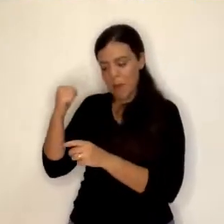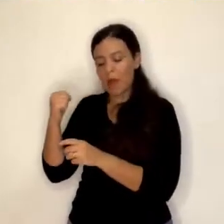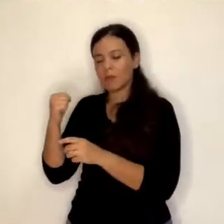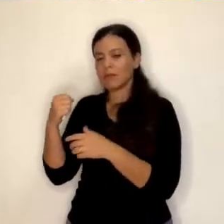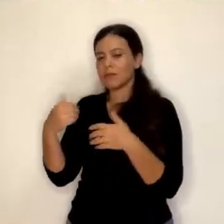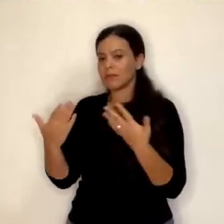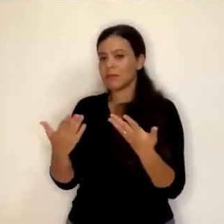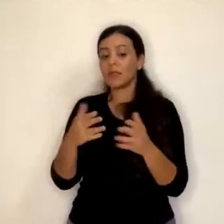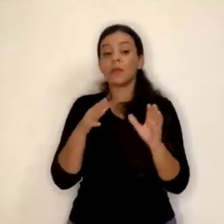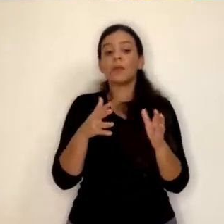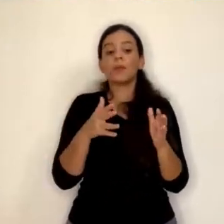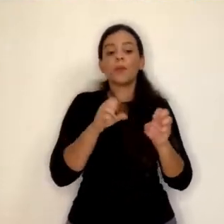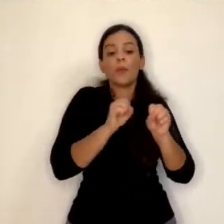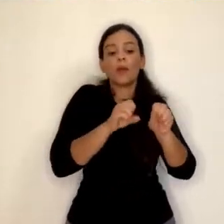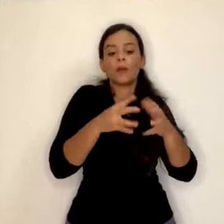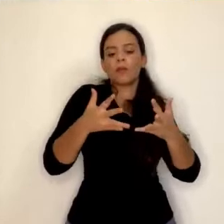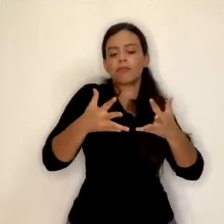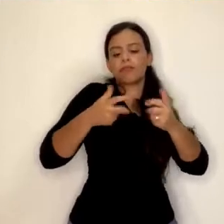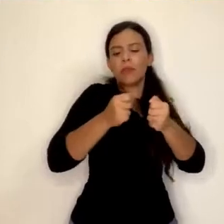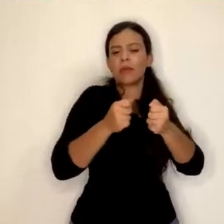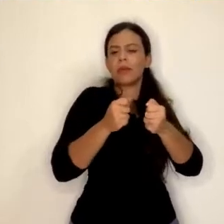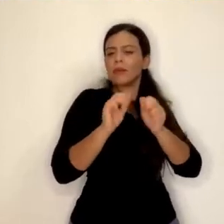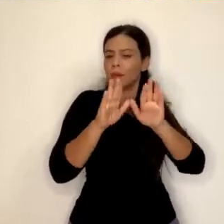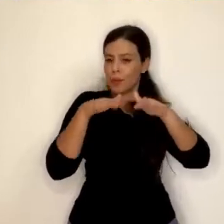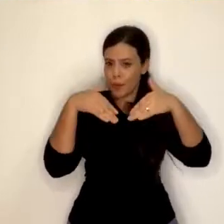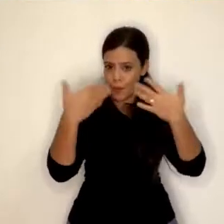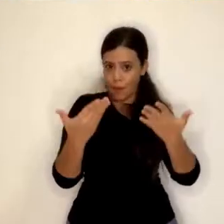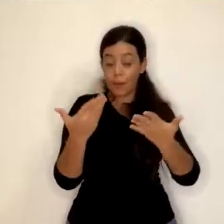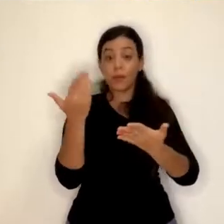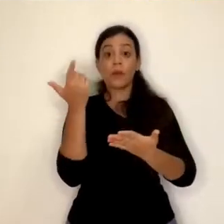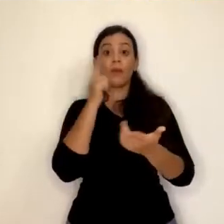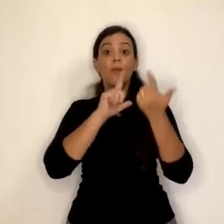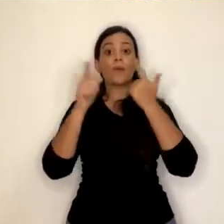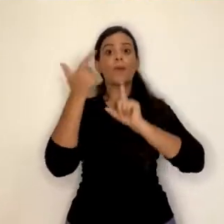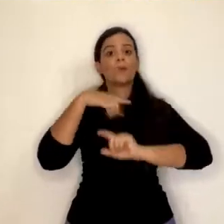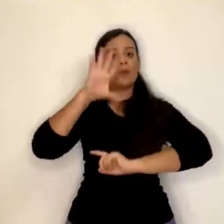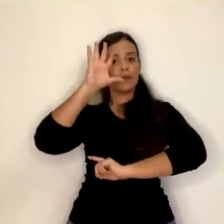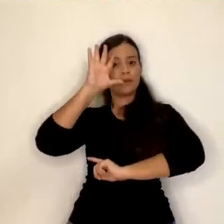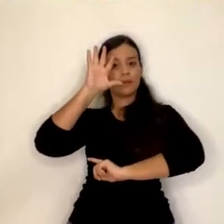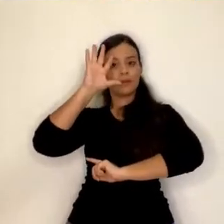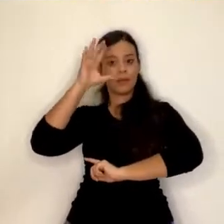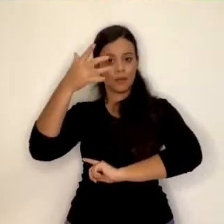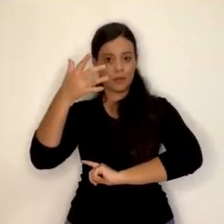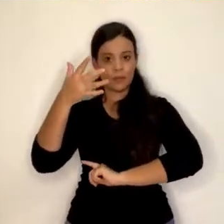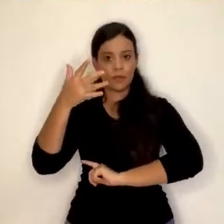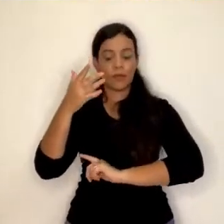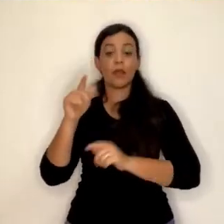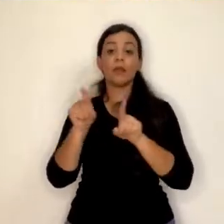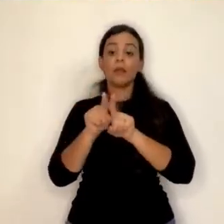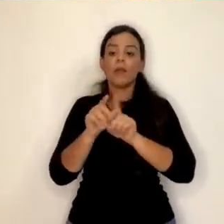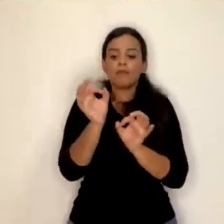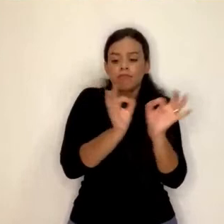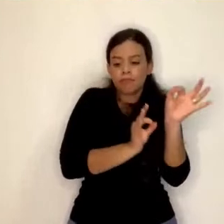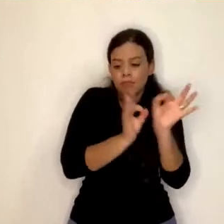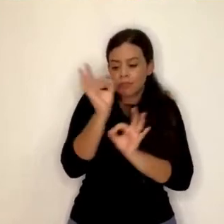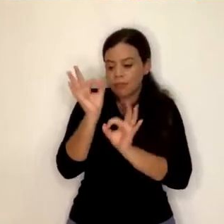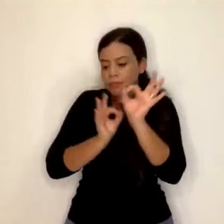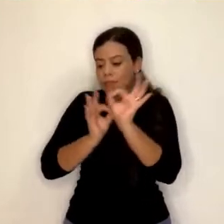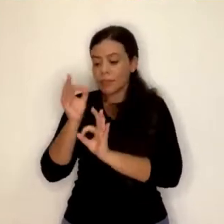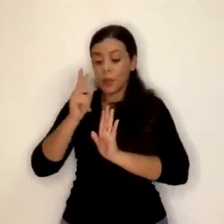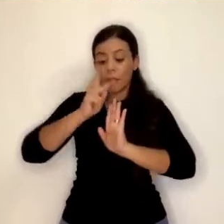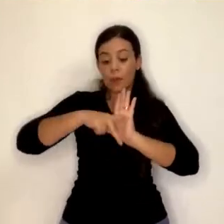population? What kind of quality education is necessary so that we don't only build